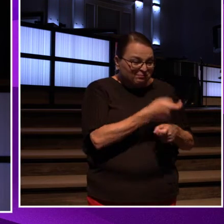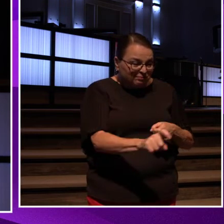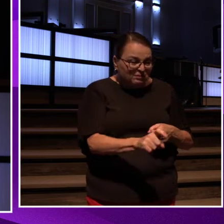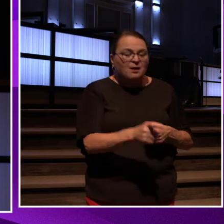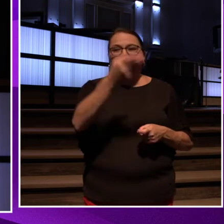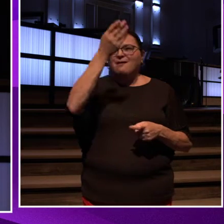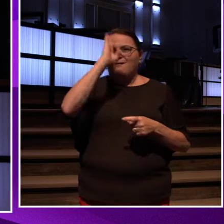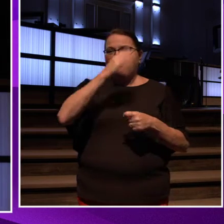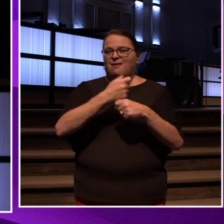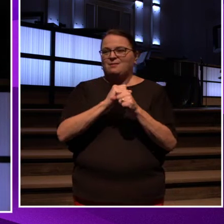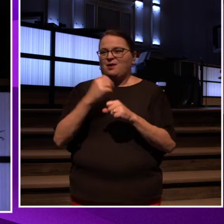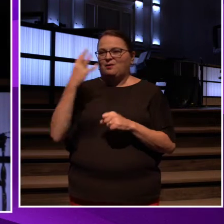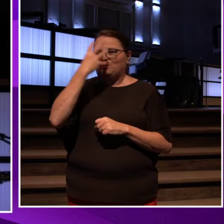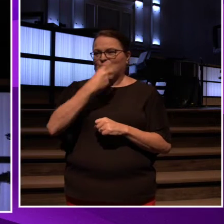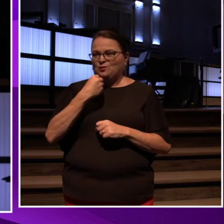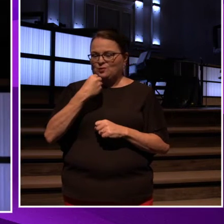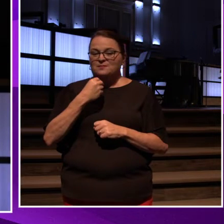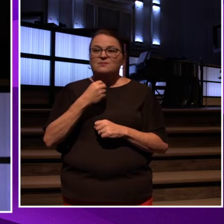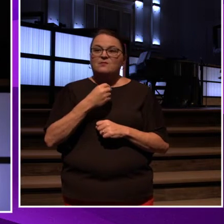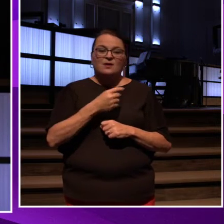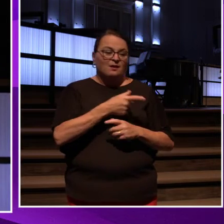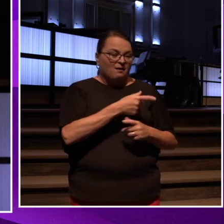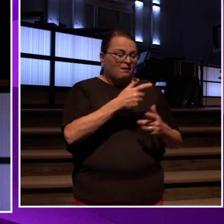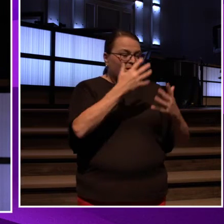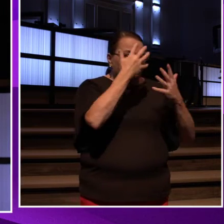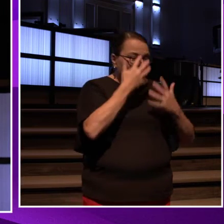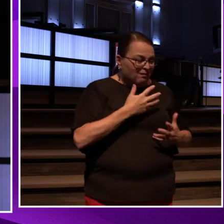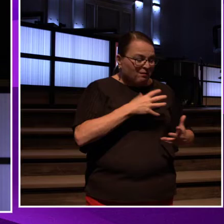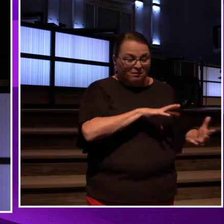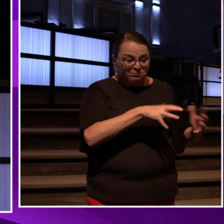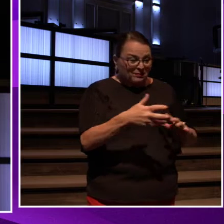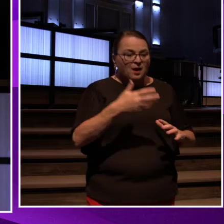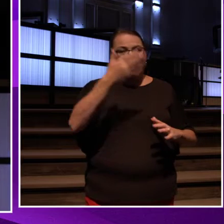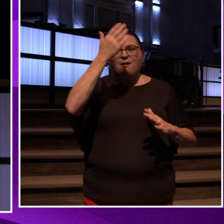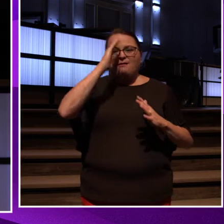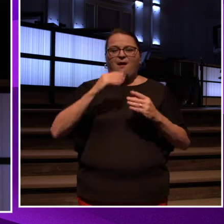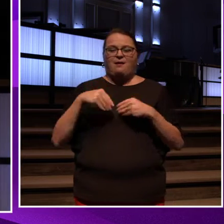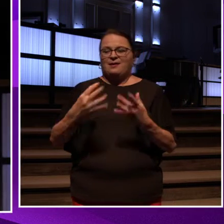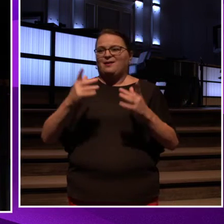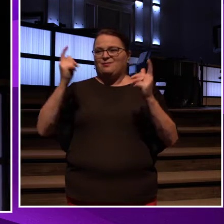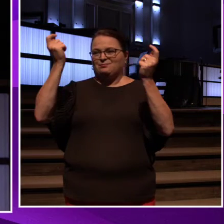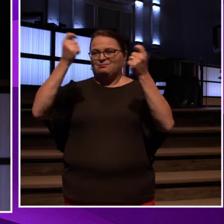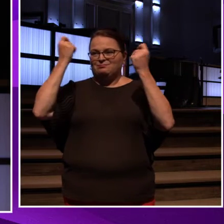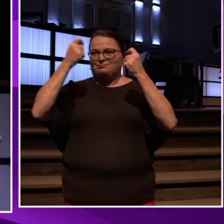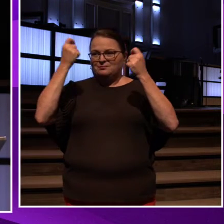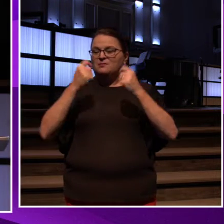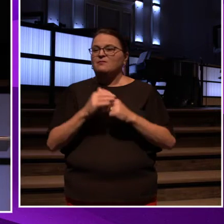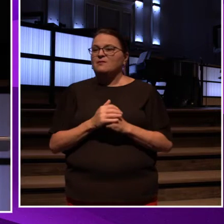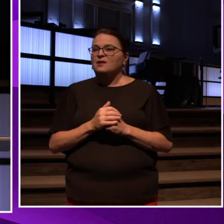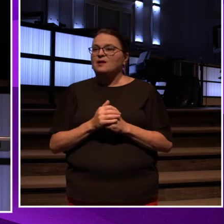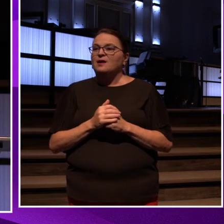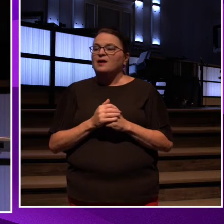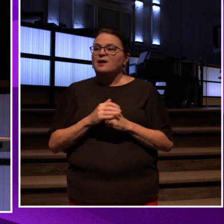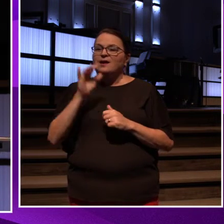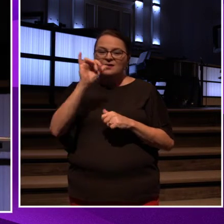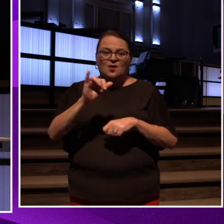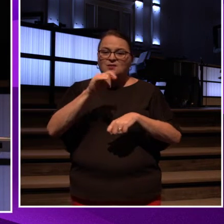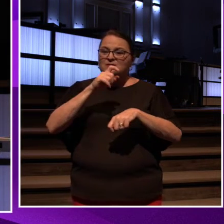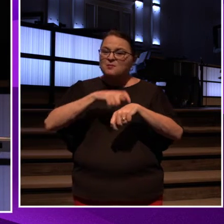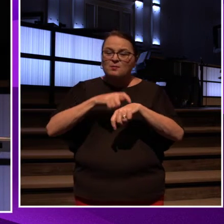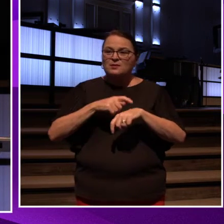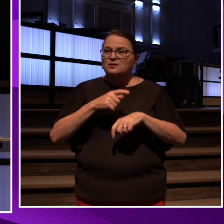out of tragedy that God will bring triumph. It's out of the difficult stuff, those moments that you can't